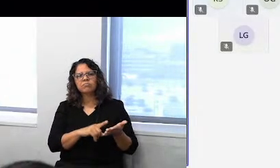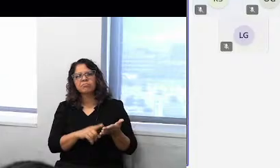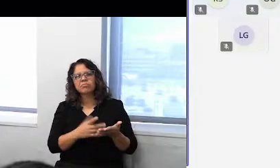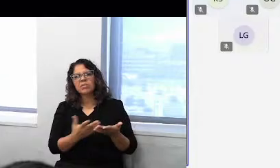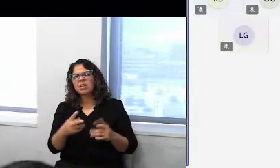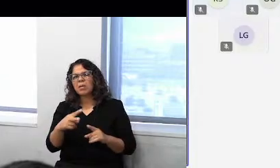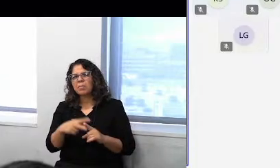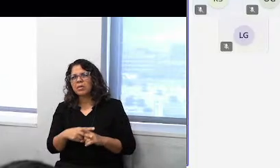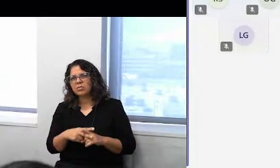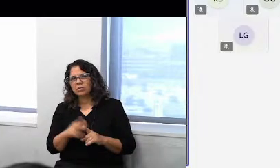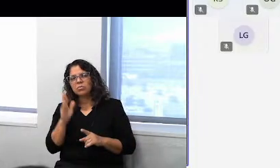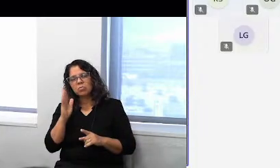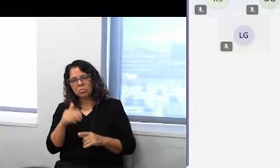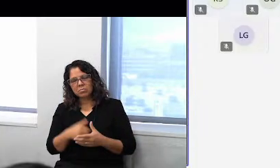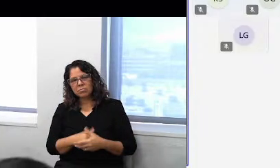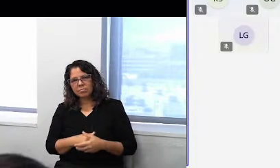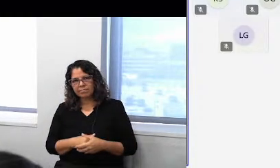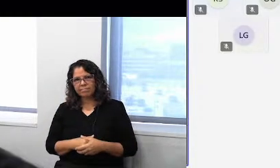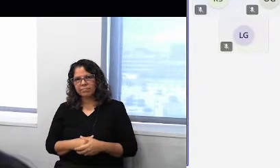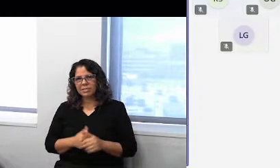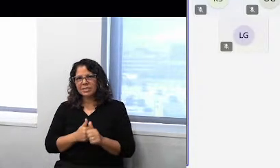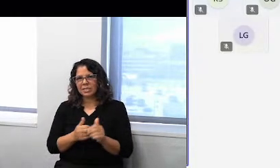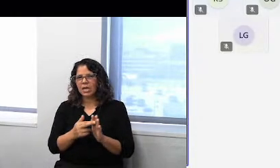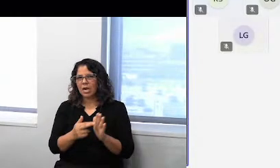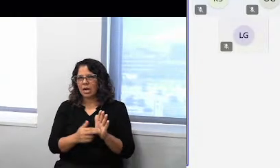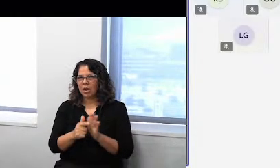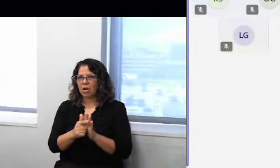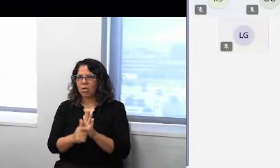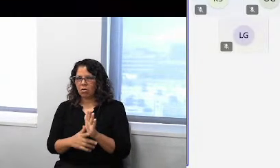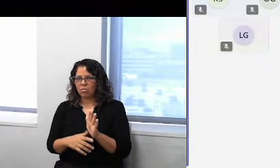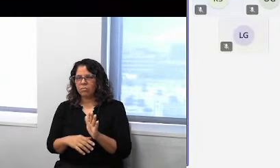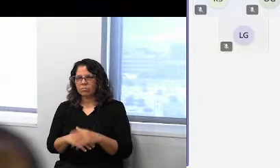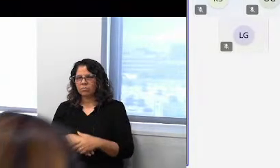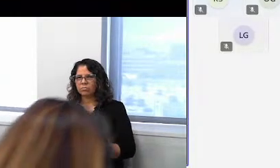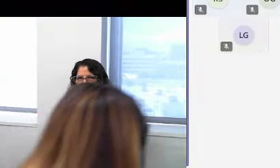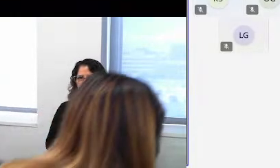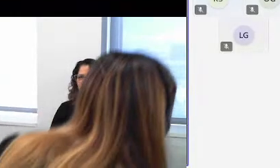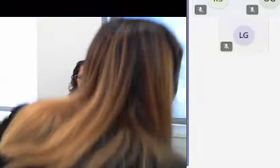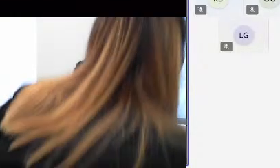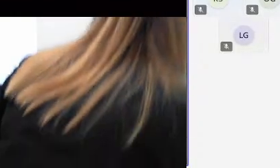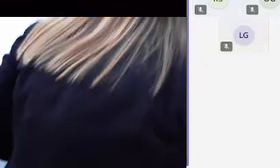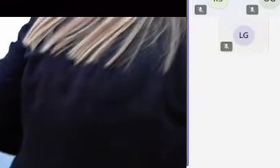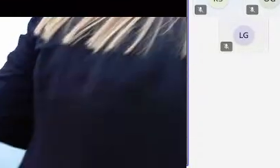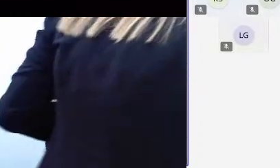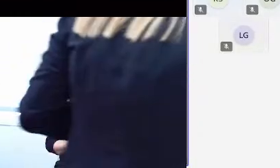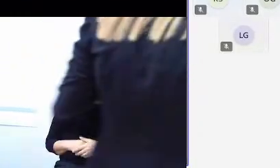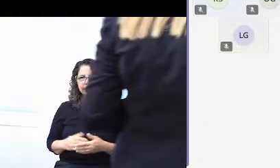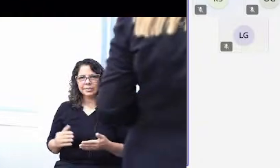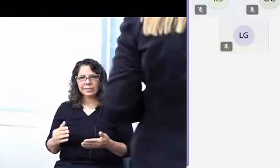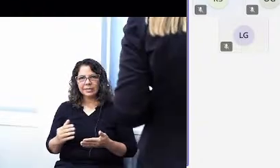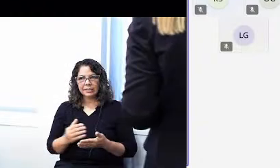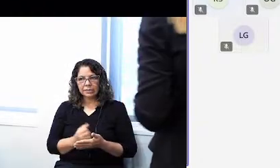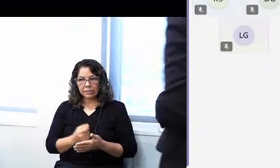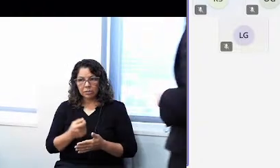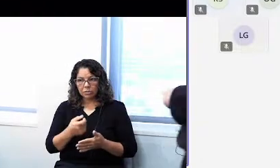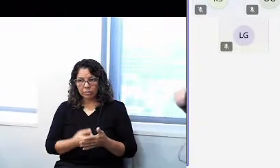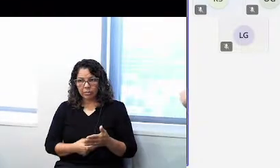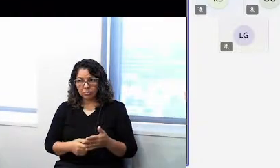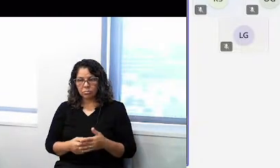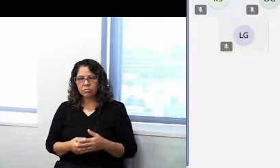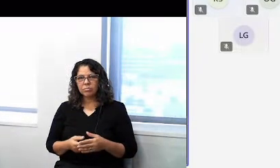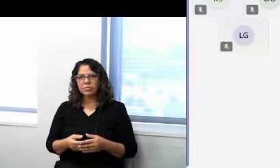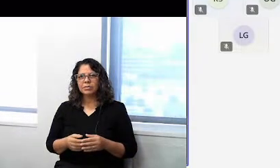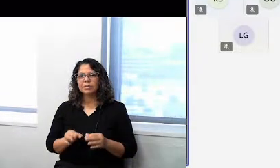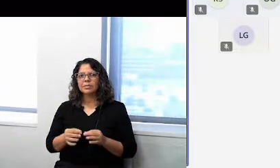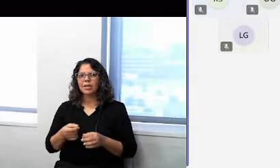yes. Are they being charged? I'm going to say it again. System studies and sympathetic studies, so they're covered